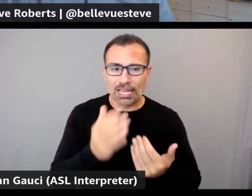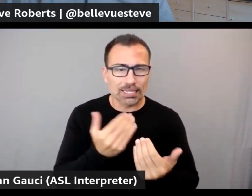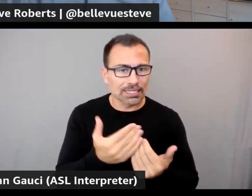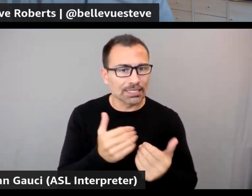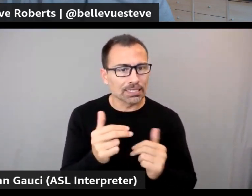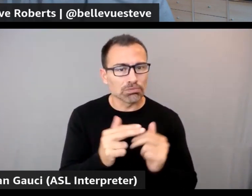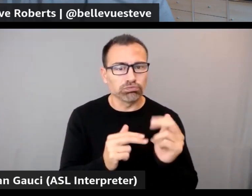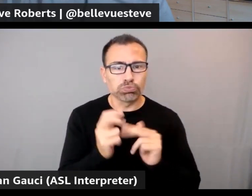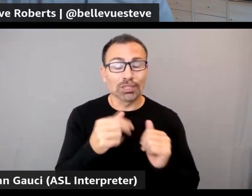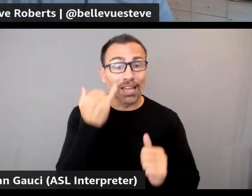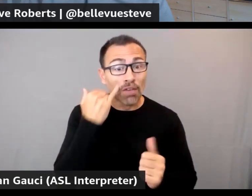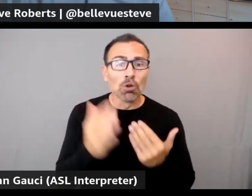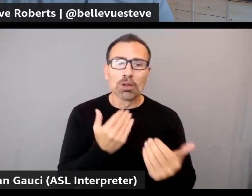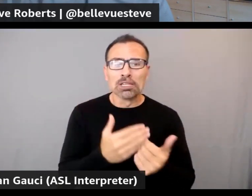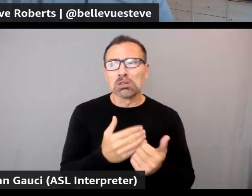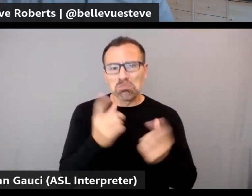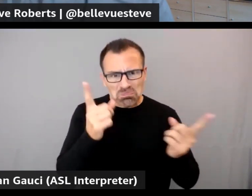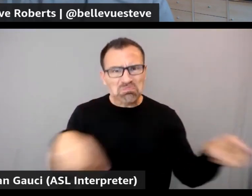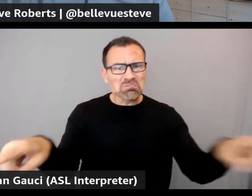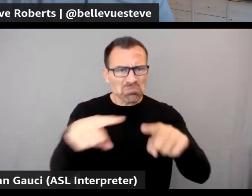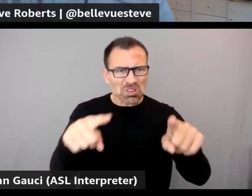it was easy, everybody would do it.